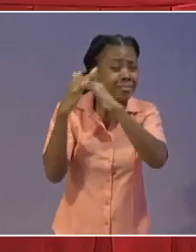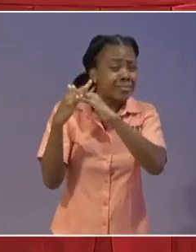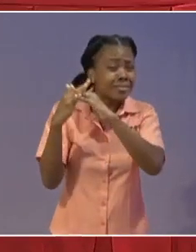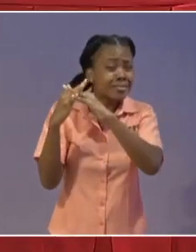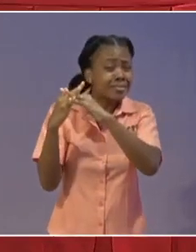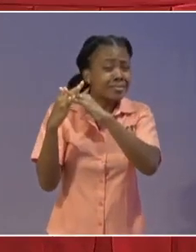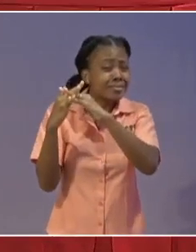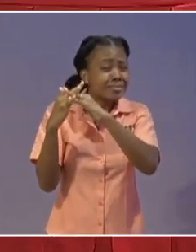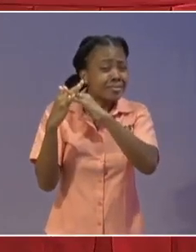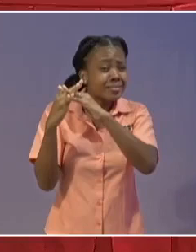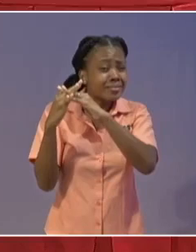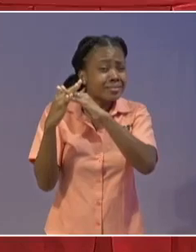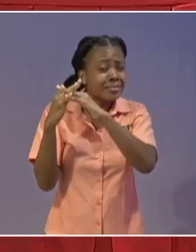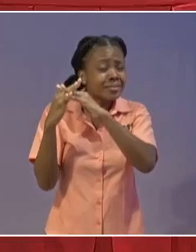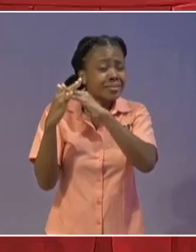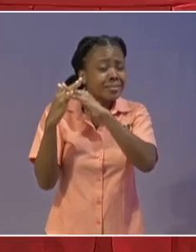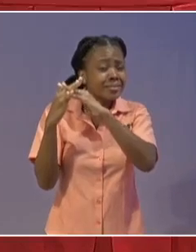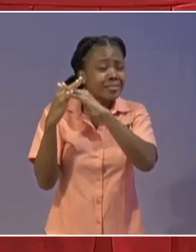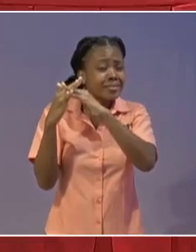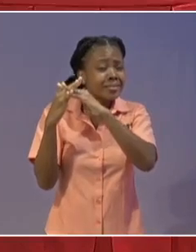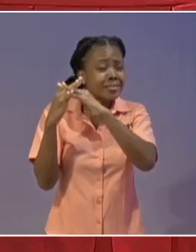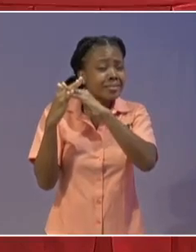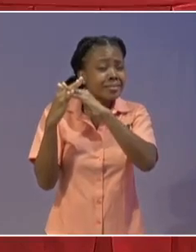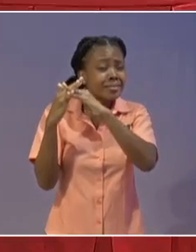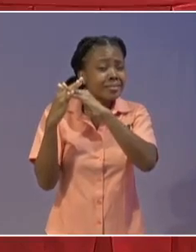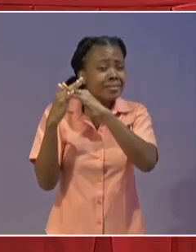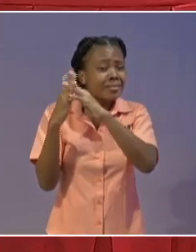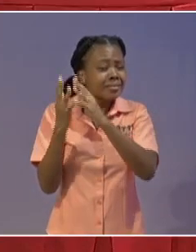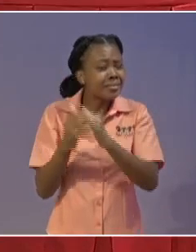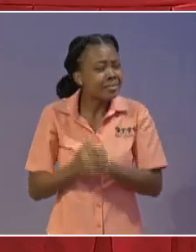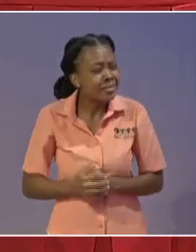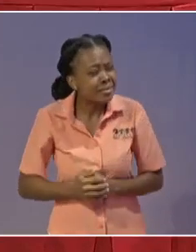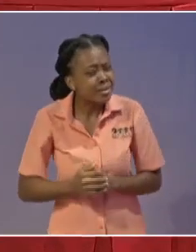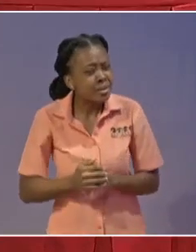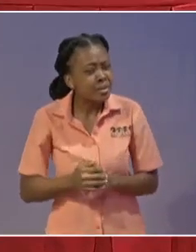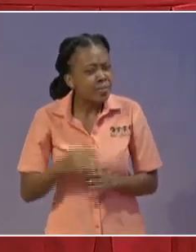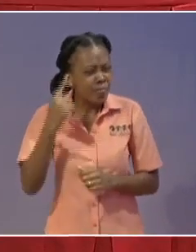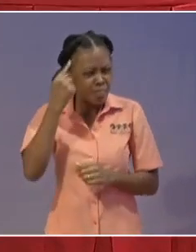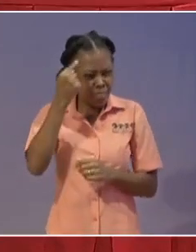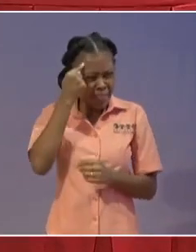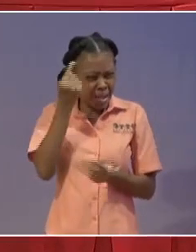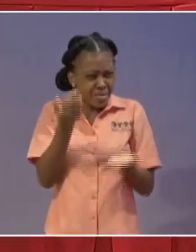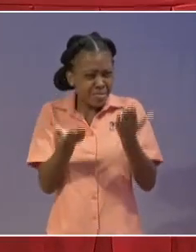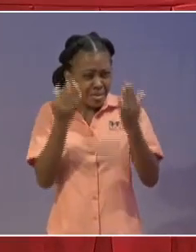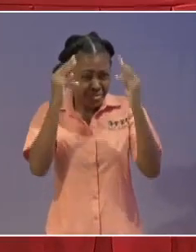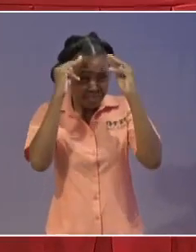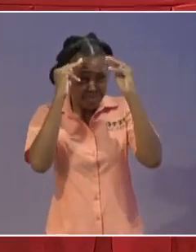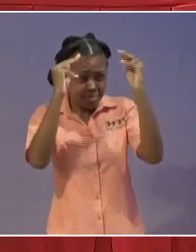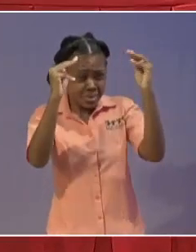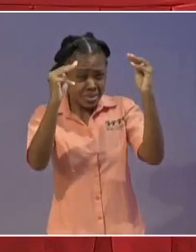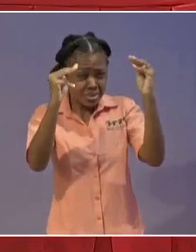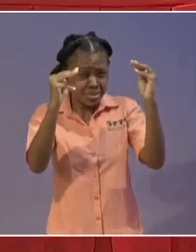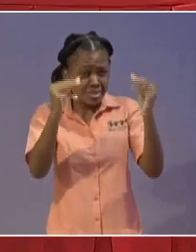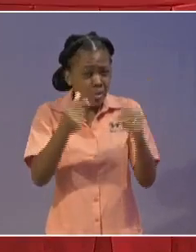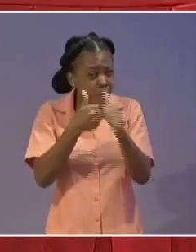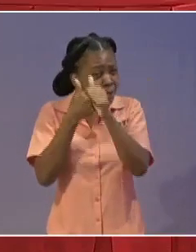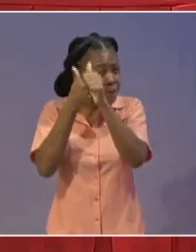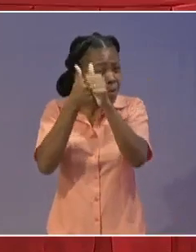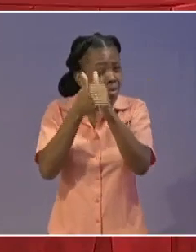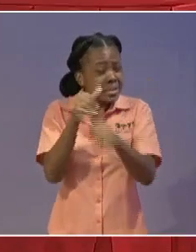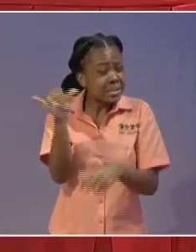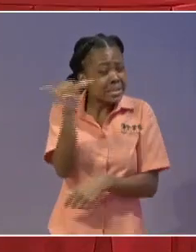hospital setting and without stipulations. Has the ministry considered taking a similar route here in Trinidad and Tobago? Thank you.